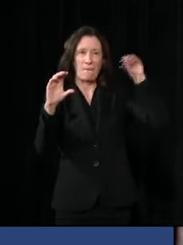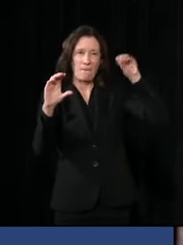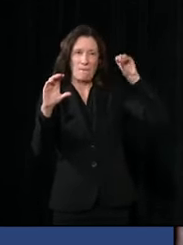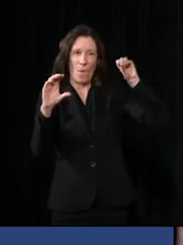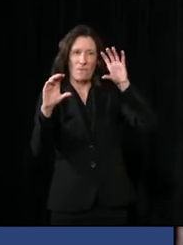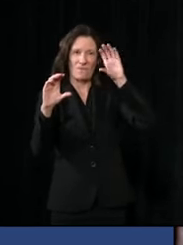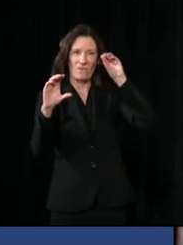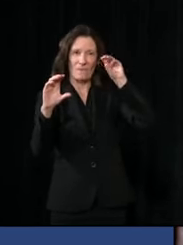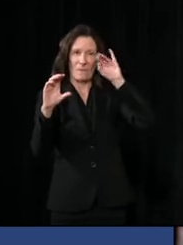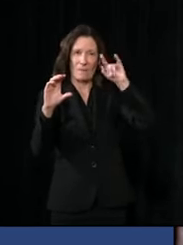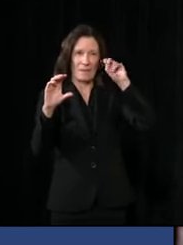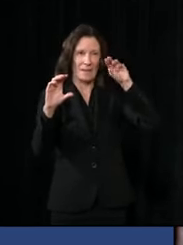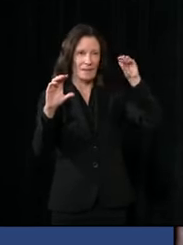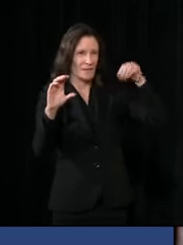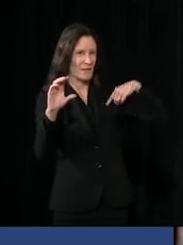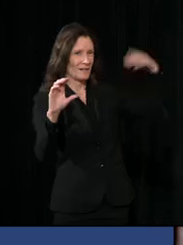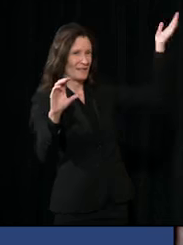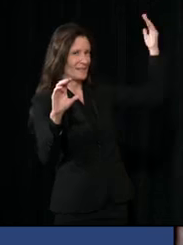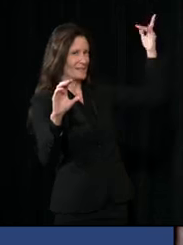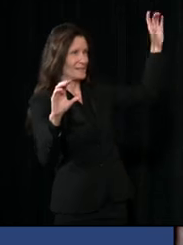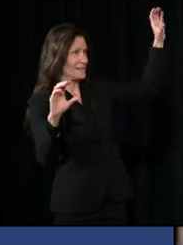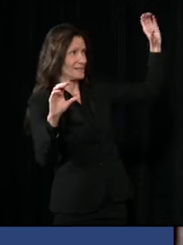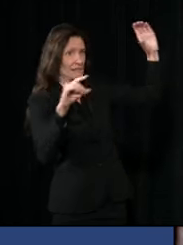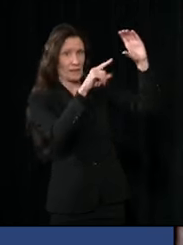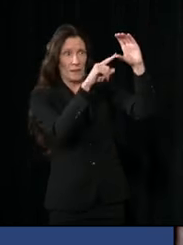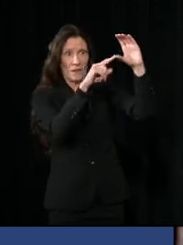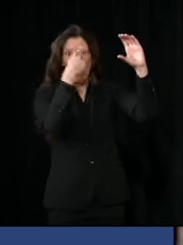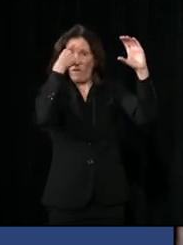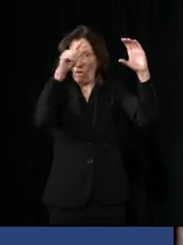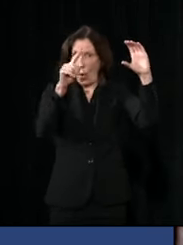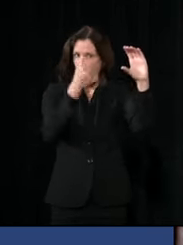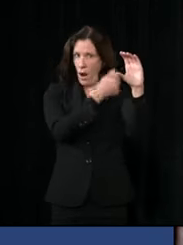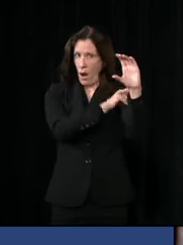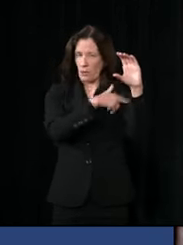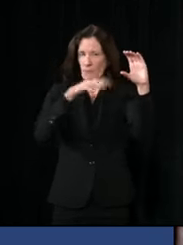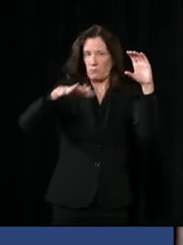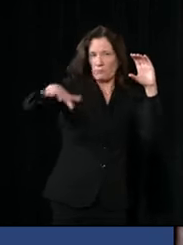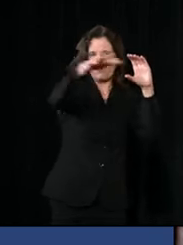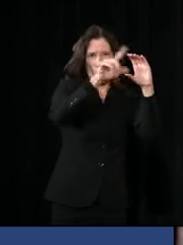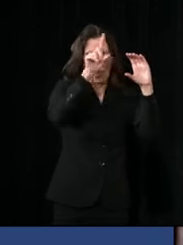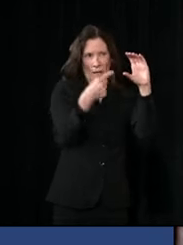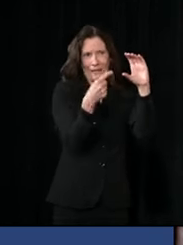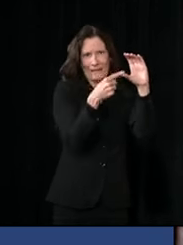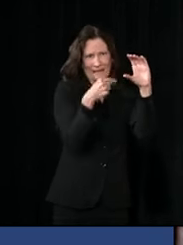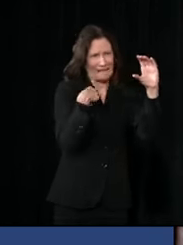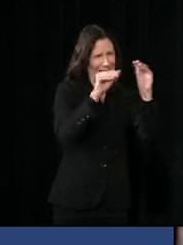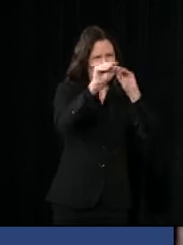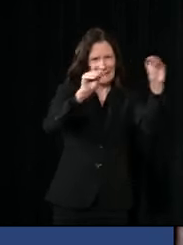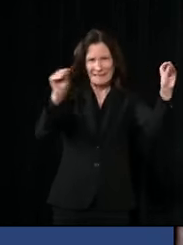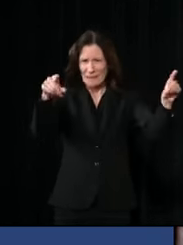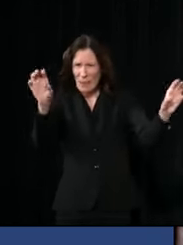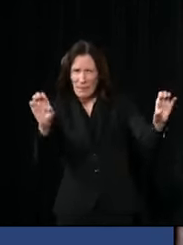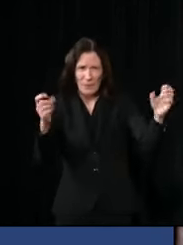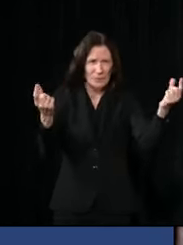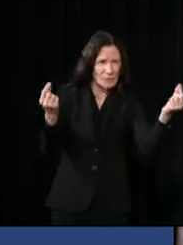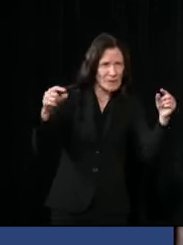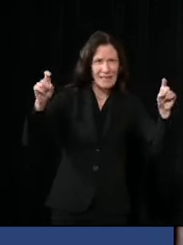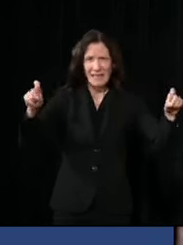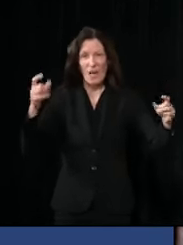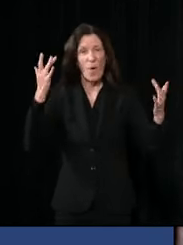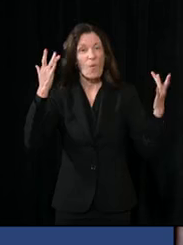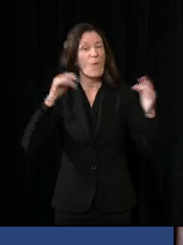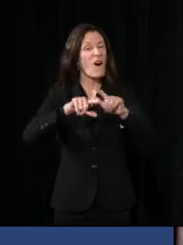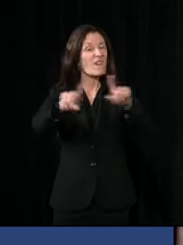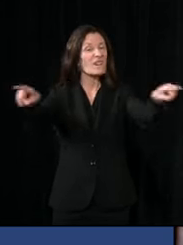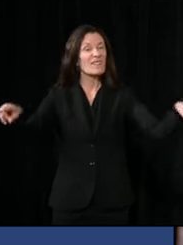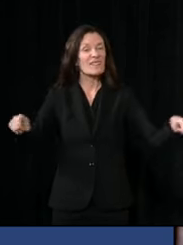hospitals, nursing homes, and emergency workers to help fight the COVID-19 pandemic. Throughout this crisis,